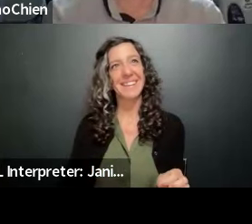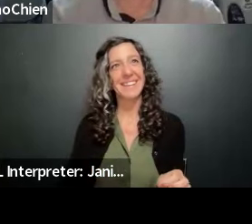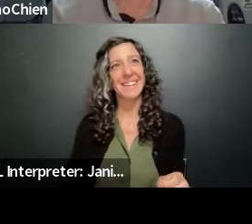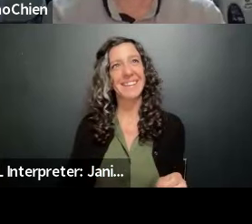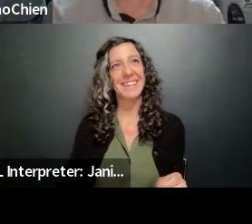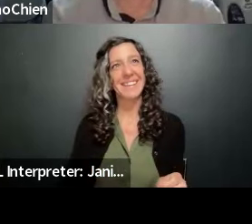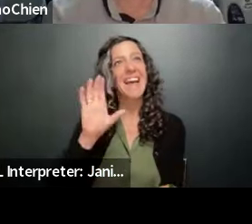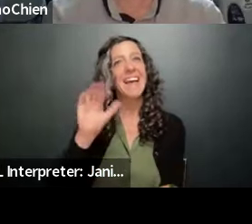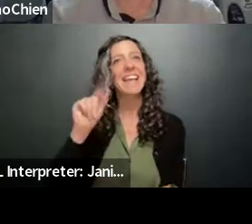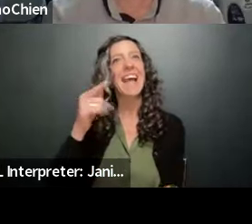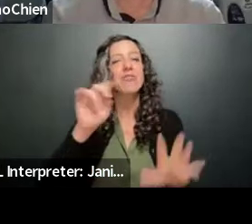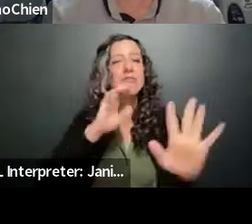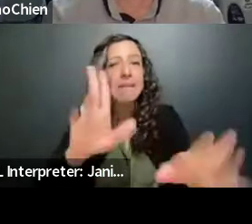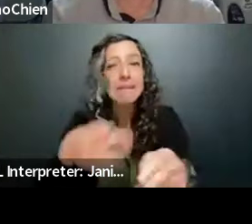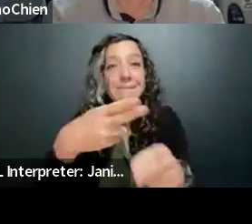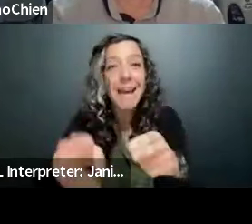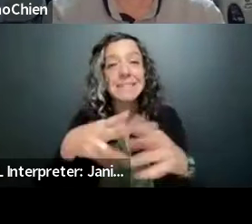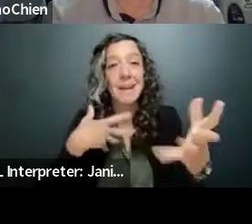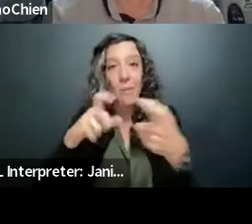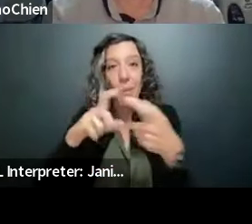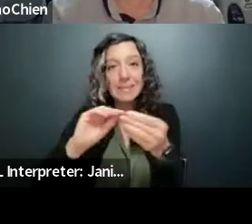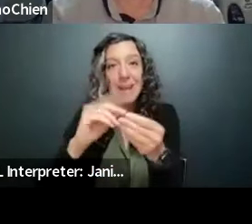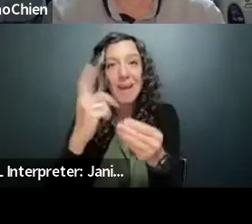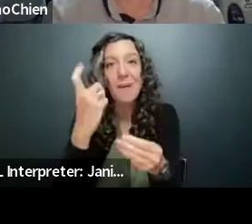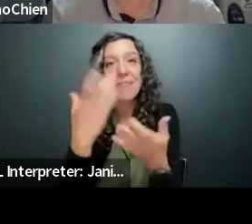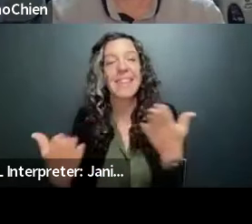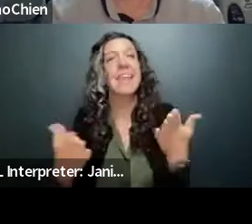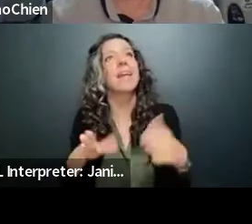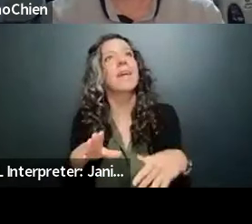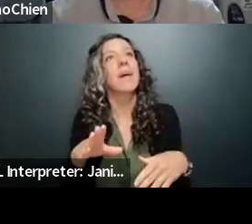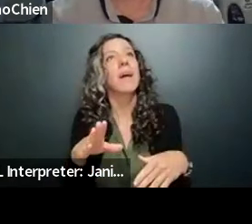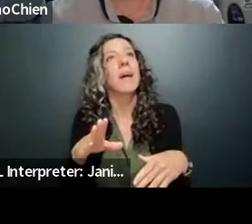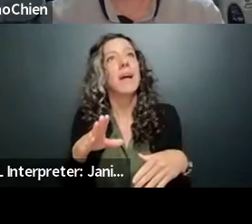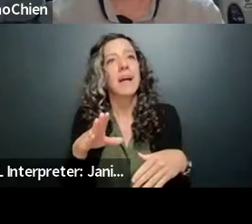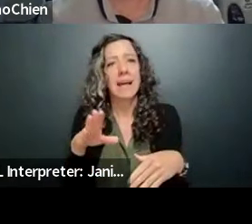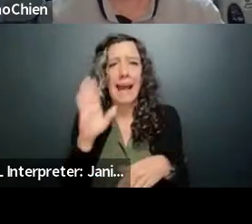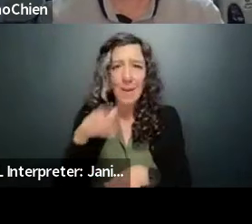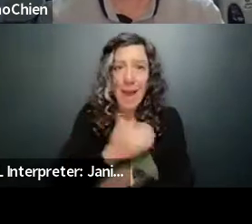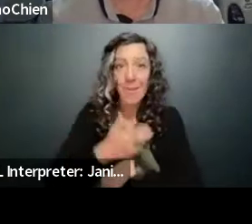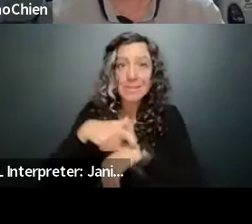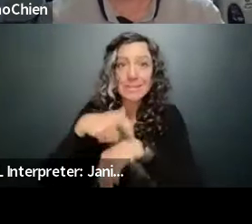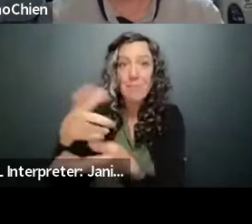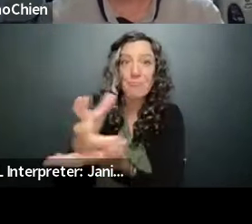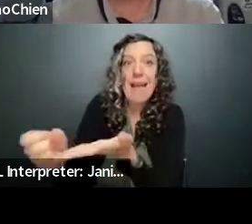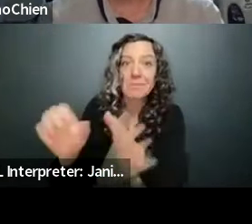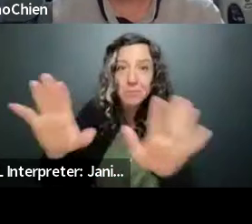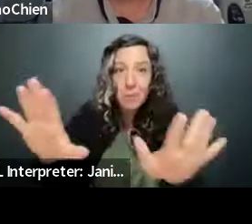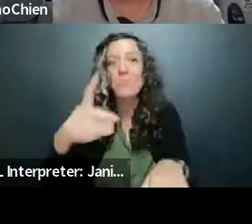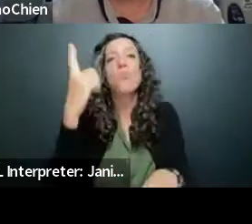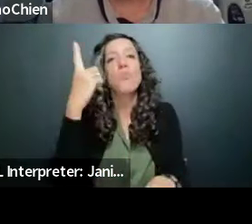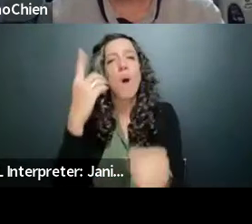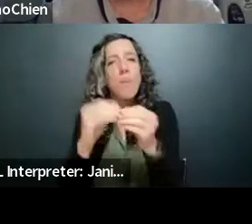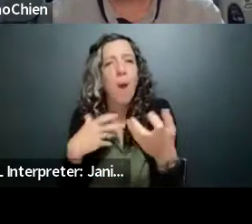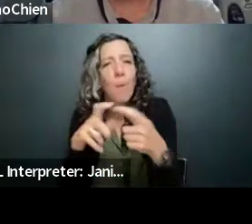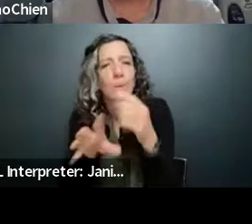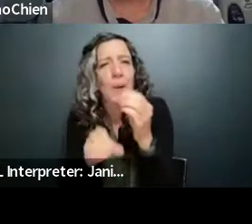Yeah. And real quick, so I know we don't have a lot of time. So one thing that I wanted to say